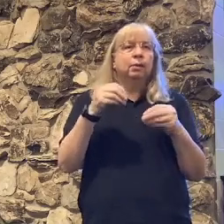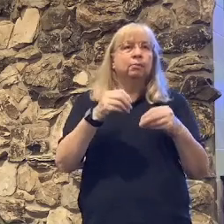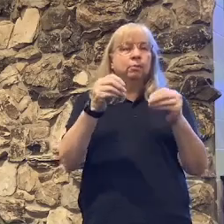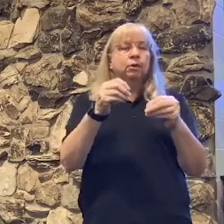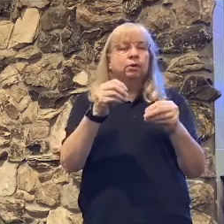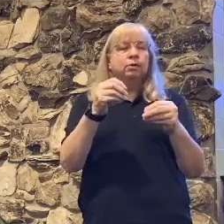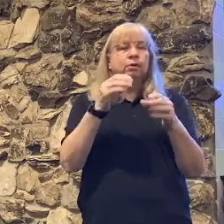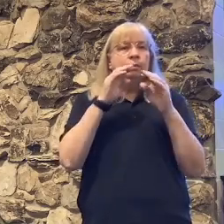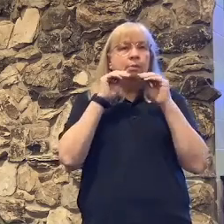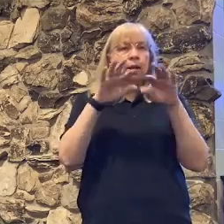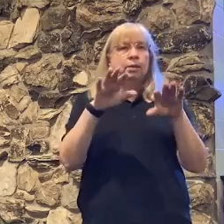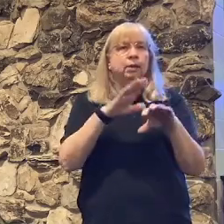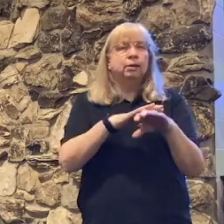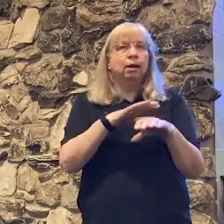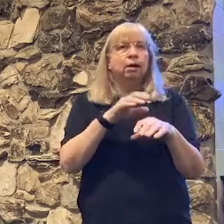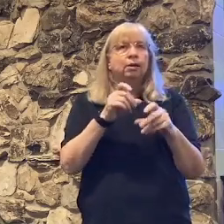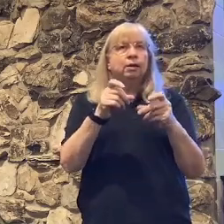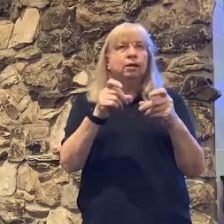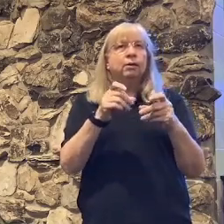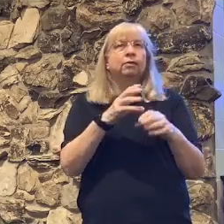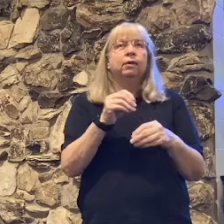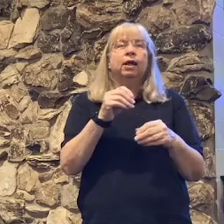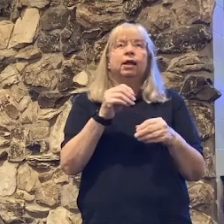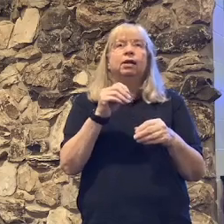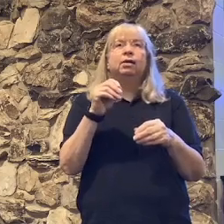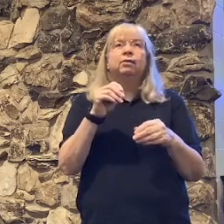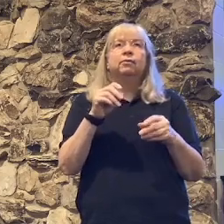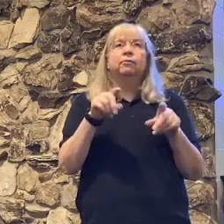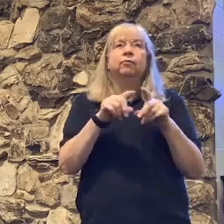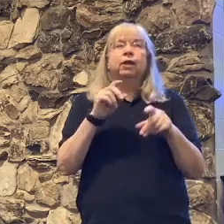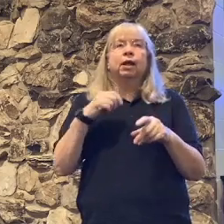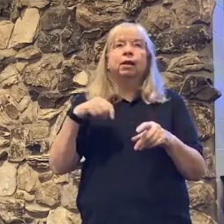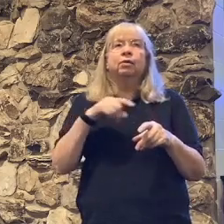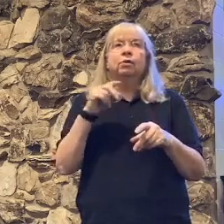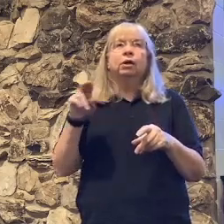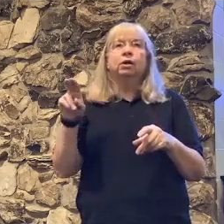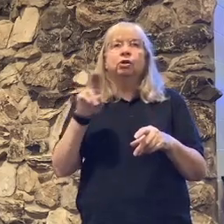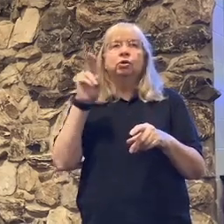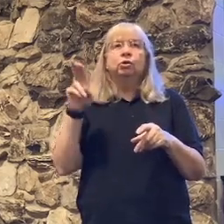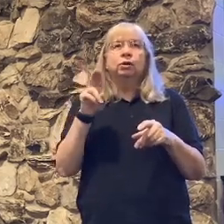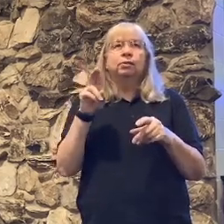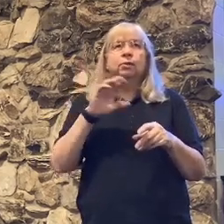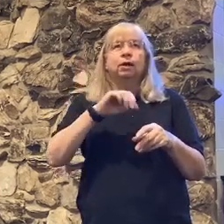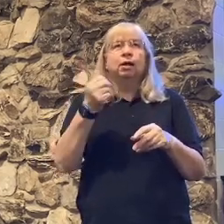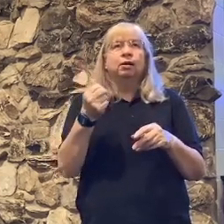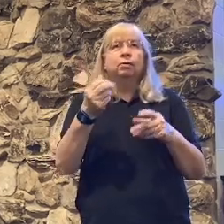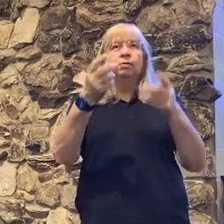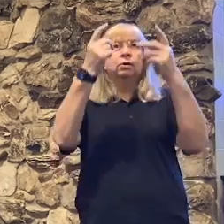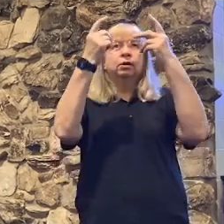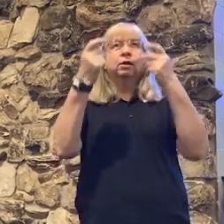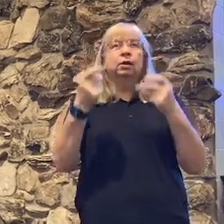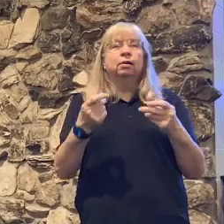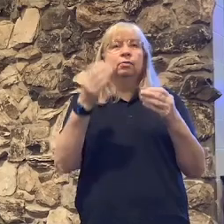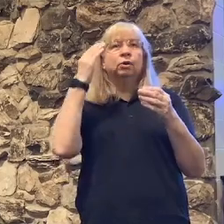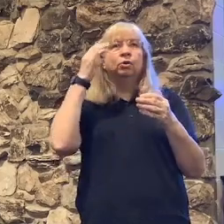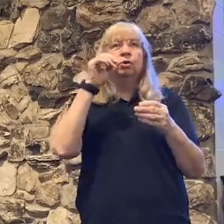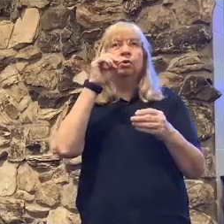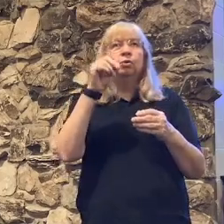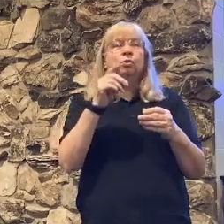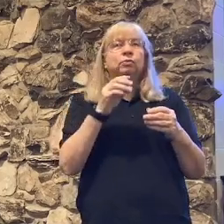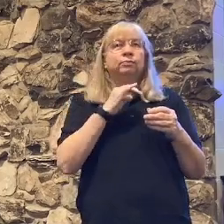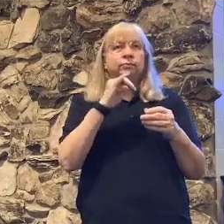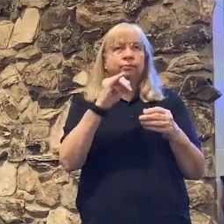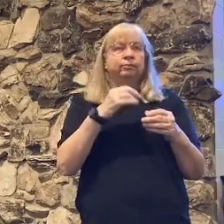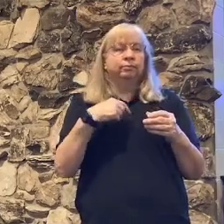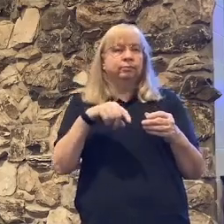them, that as we use them, there are others who will come to know you as we do, who